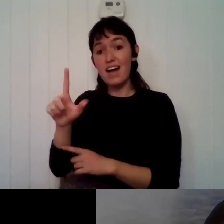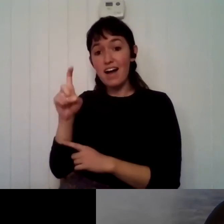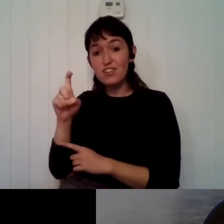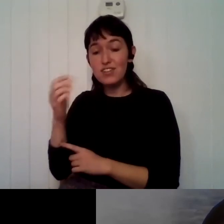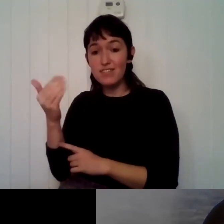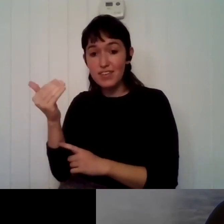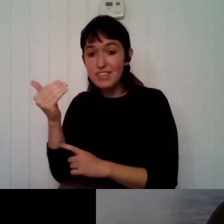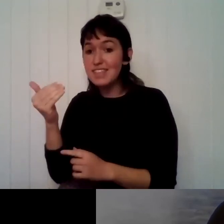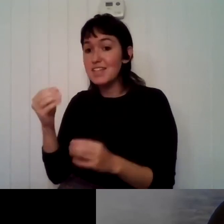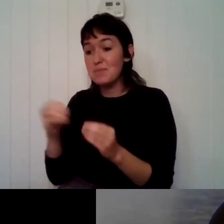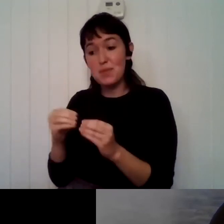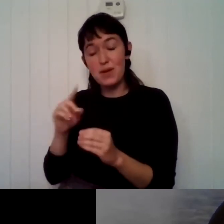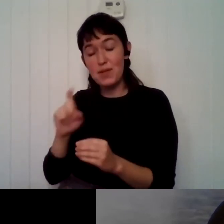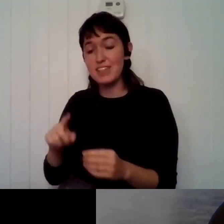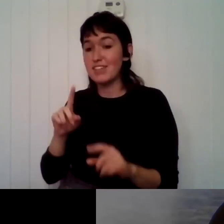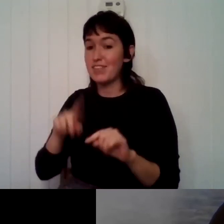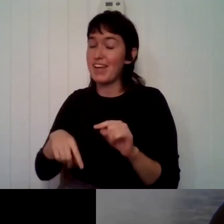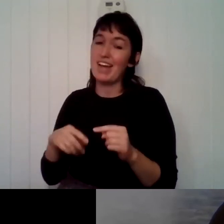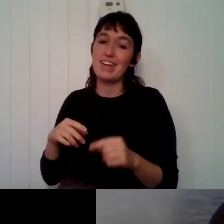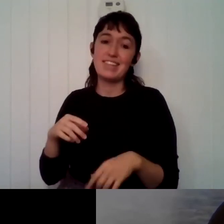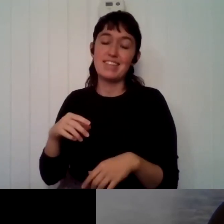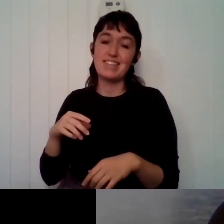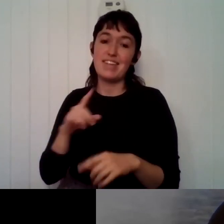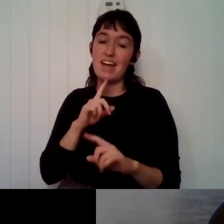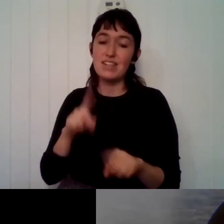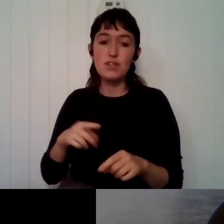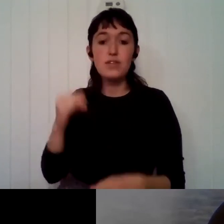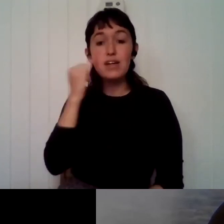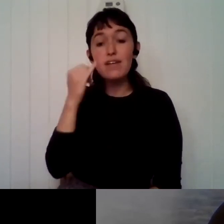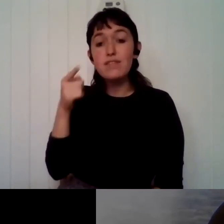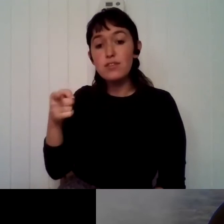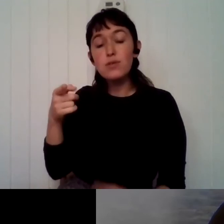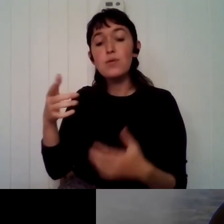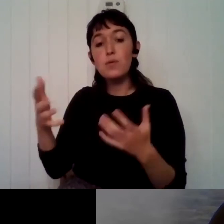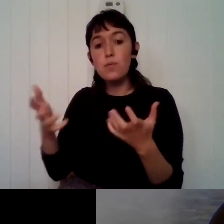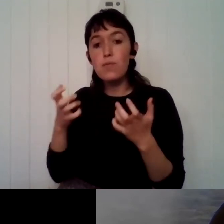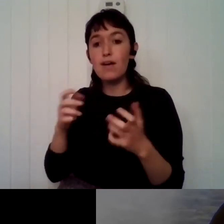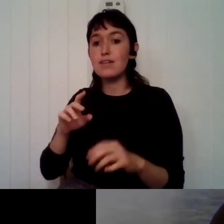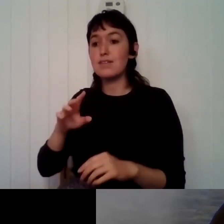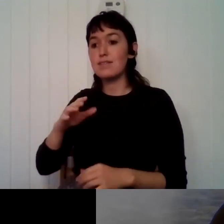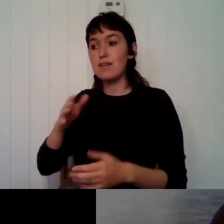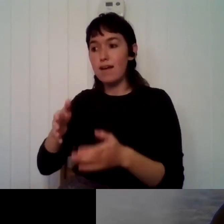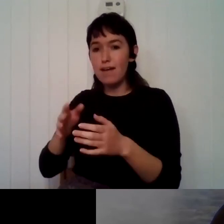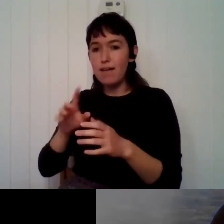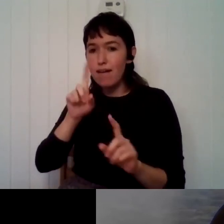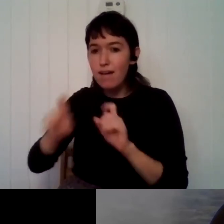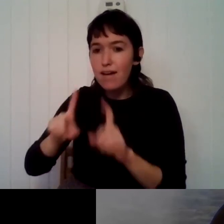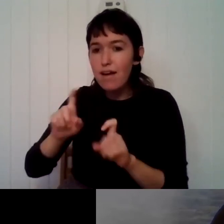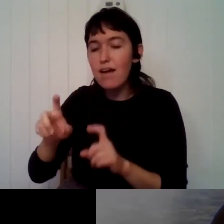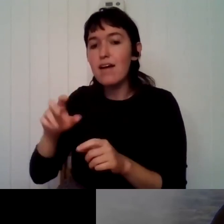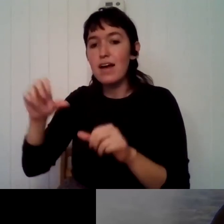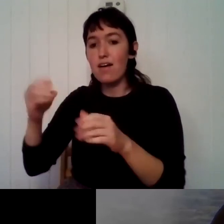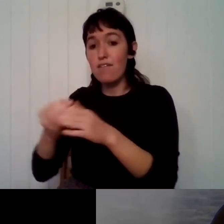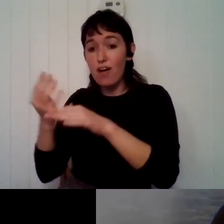to a volcanologist, you can always request your own on skypeascientist.com and have just your class talk to a volcanologist or a